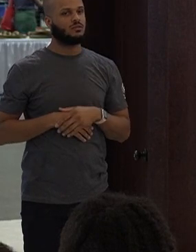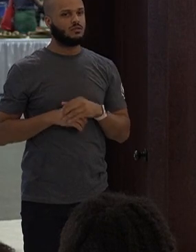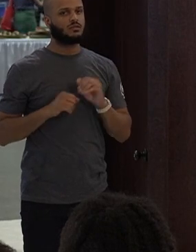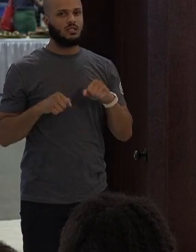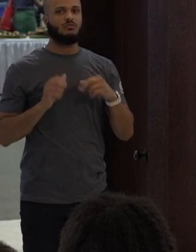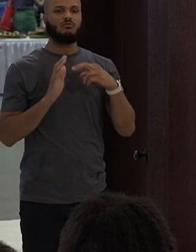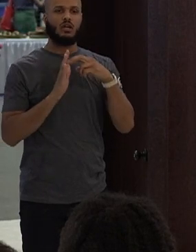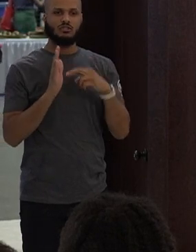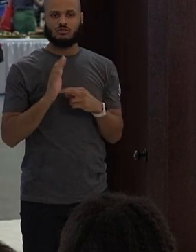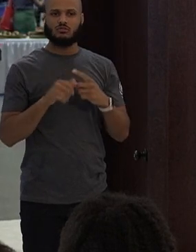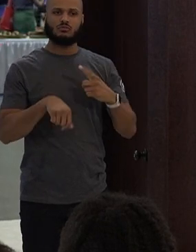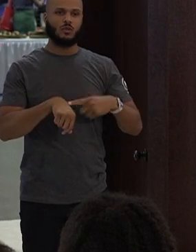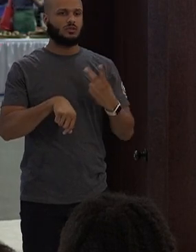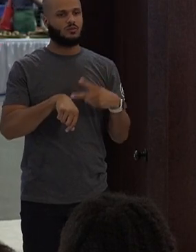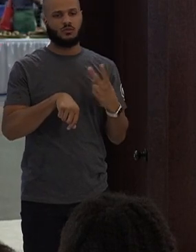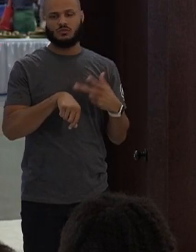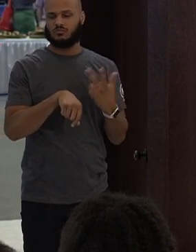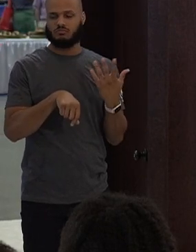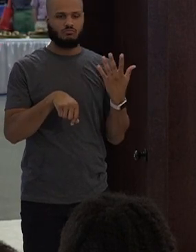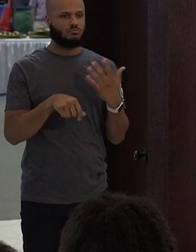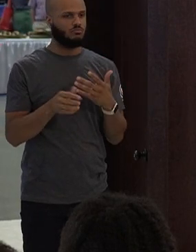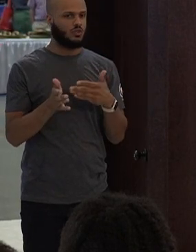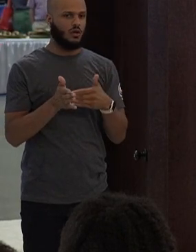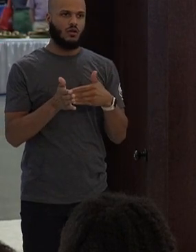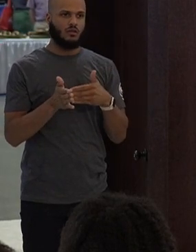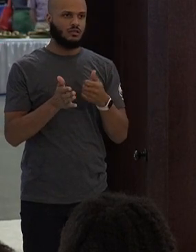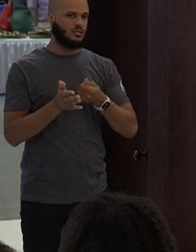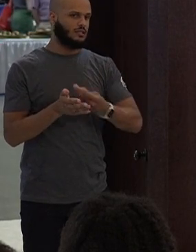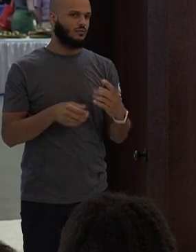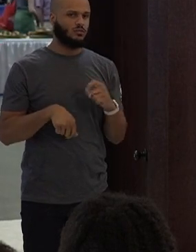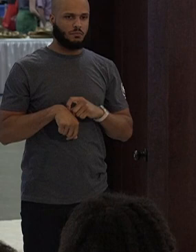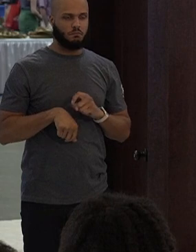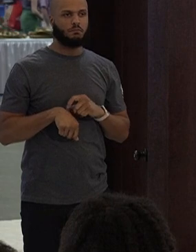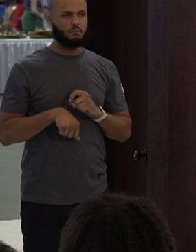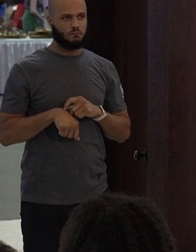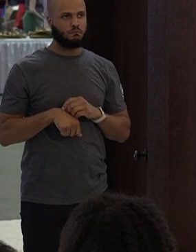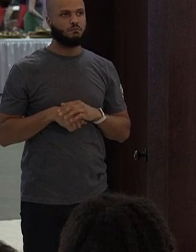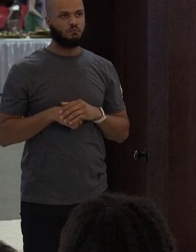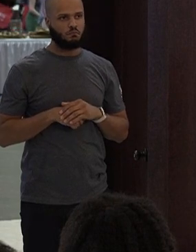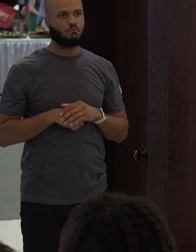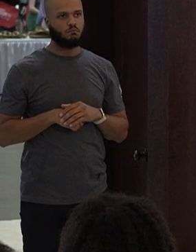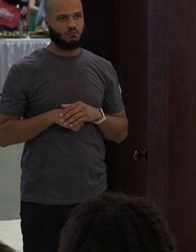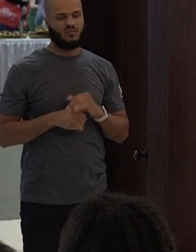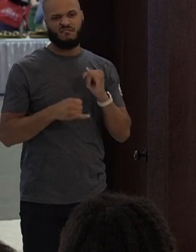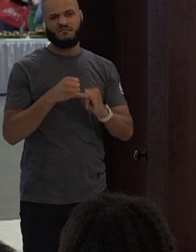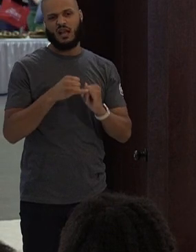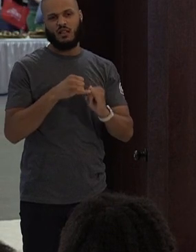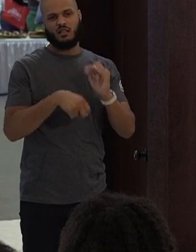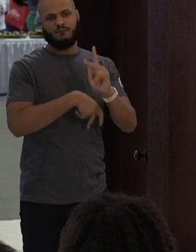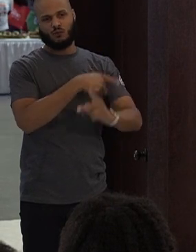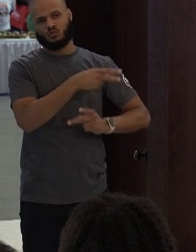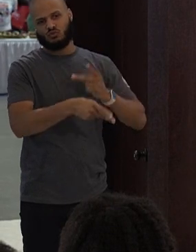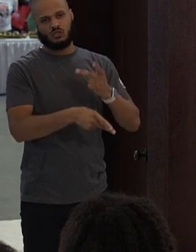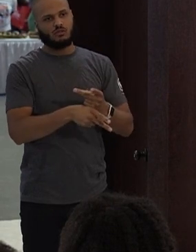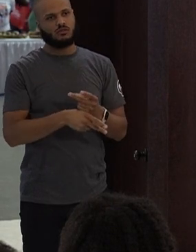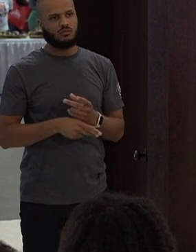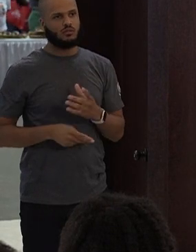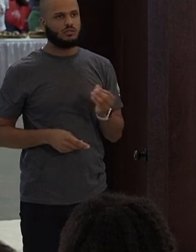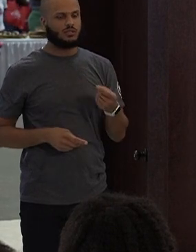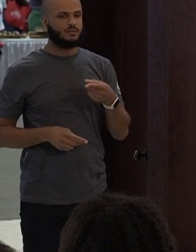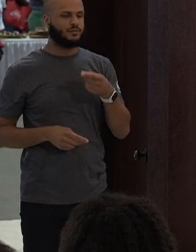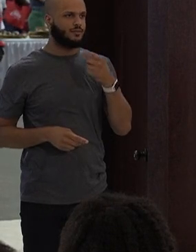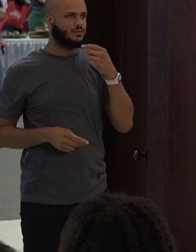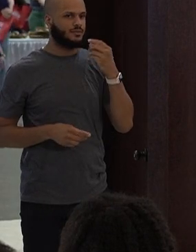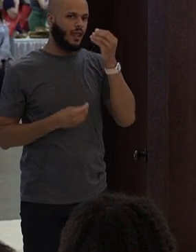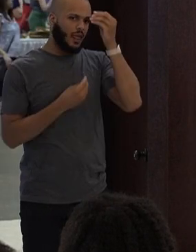register your draft and then register later on again your final version and indicate what's changed.